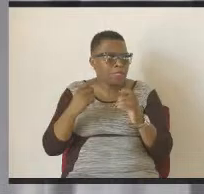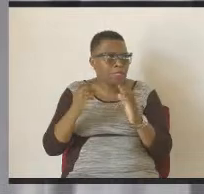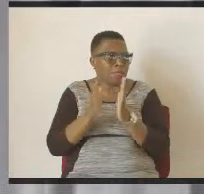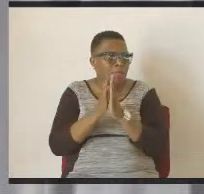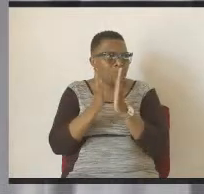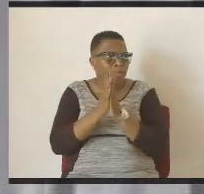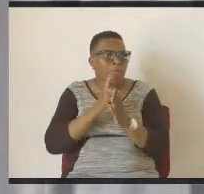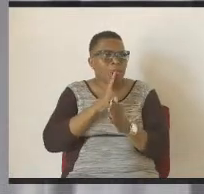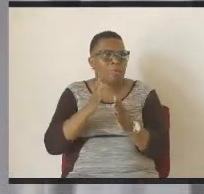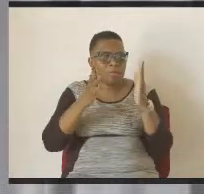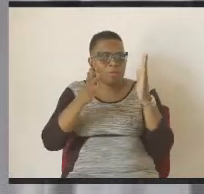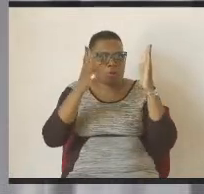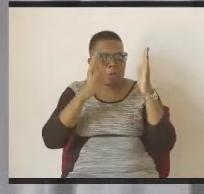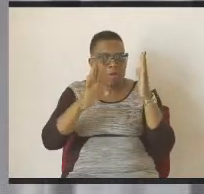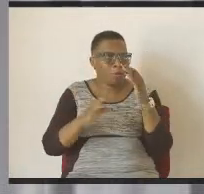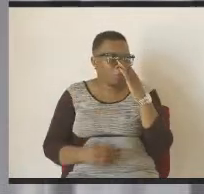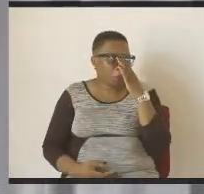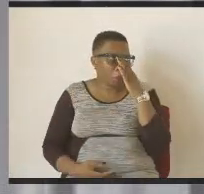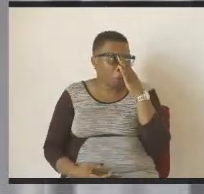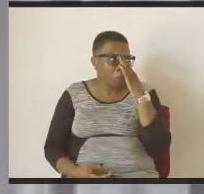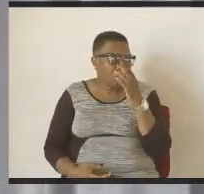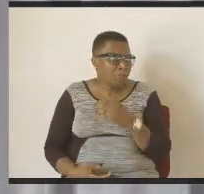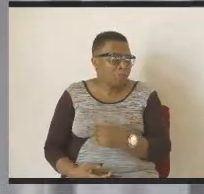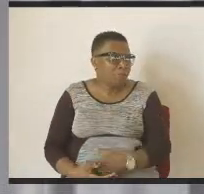amen, amen.